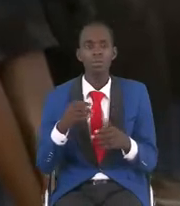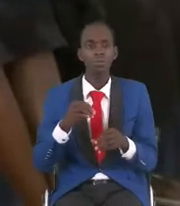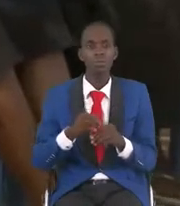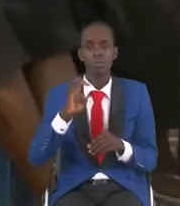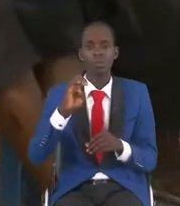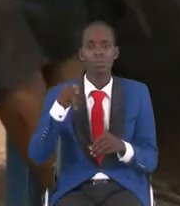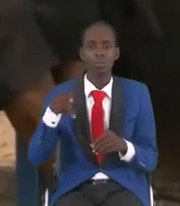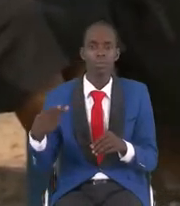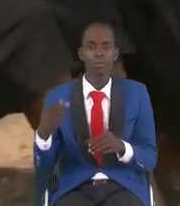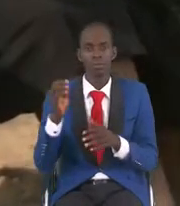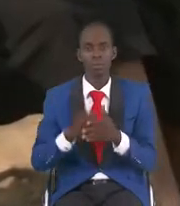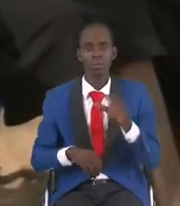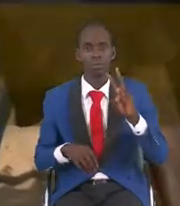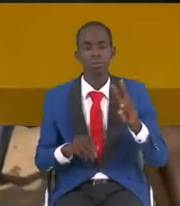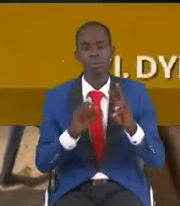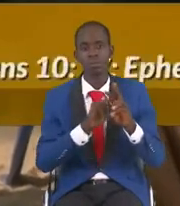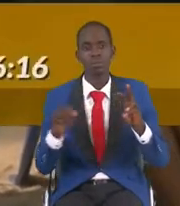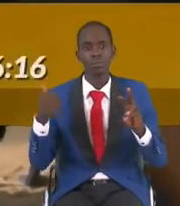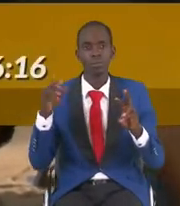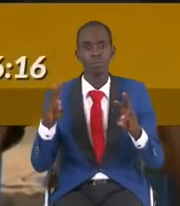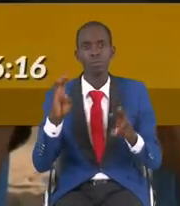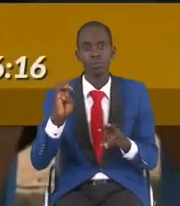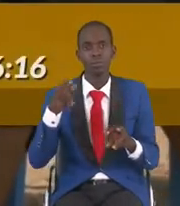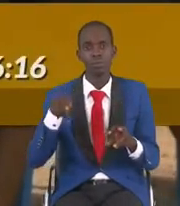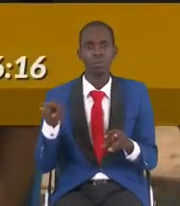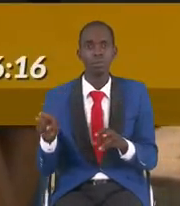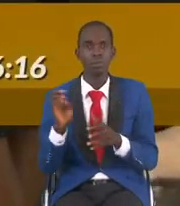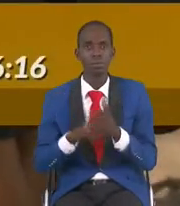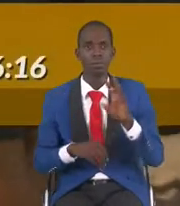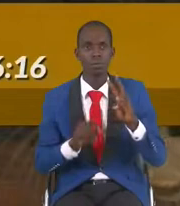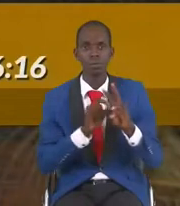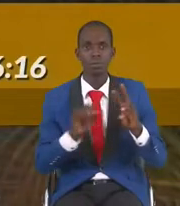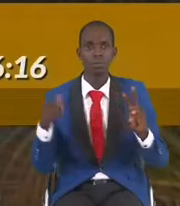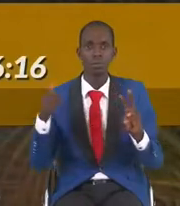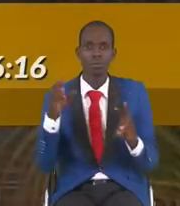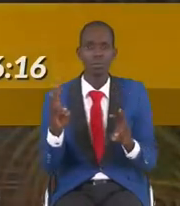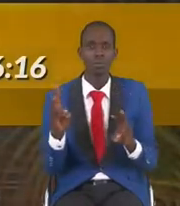6, reading from verse 16, Ephesians chapter 6, verse 16,